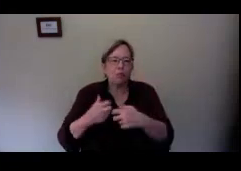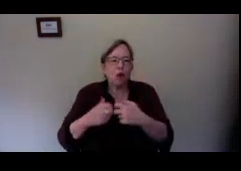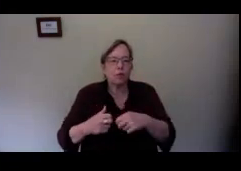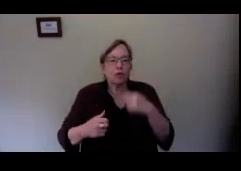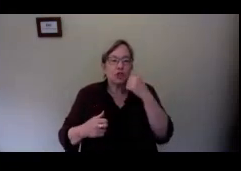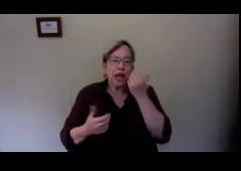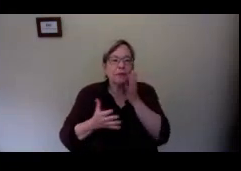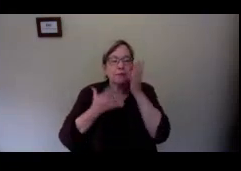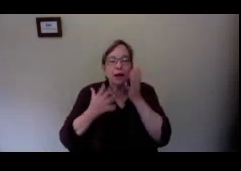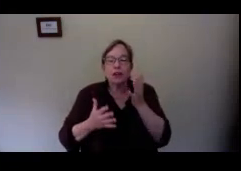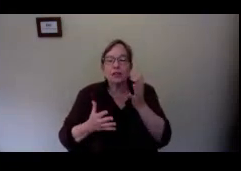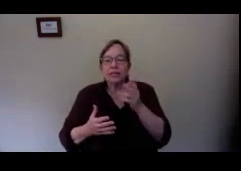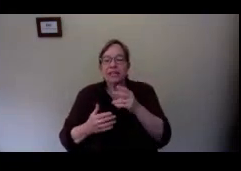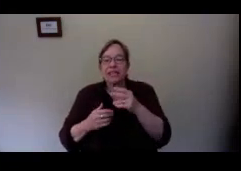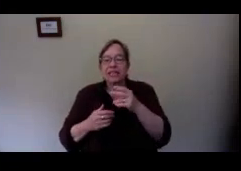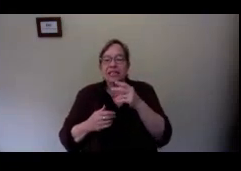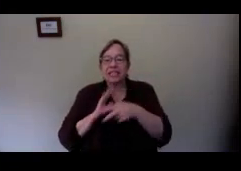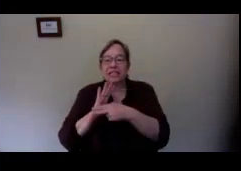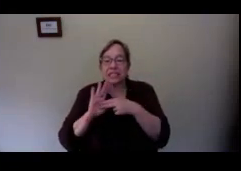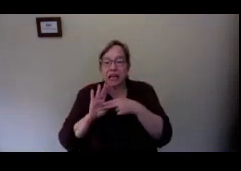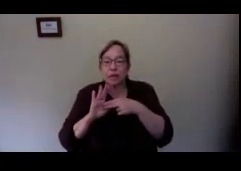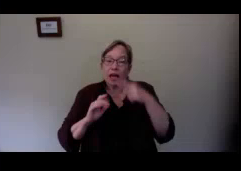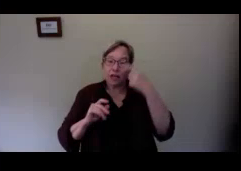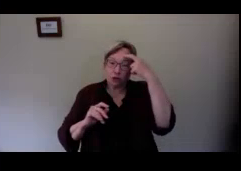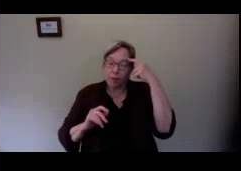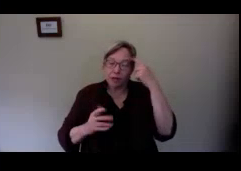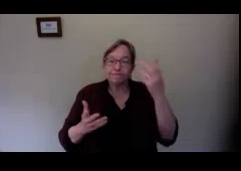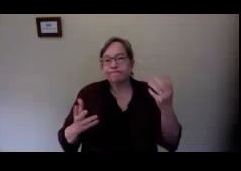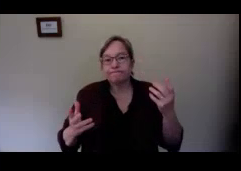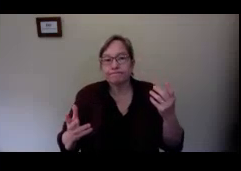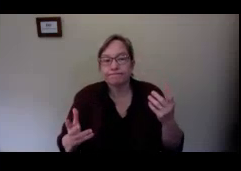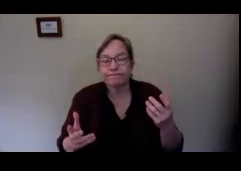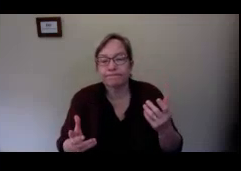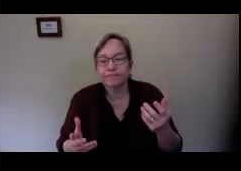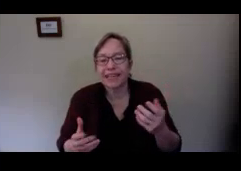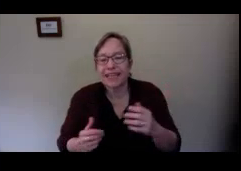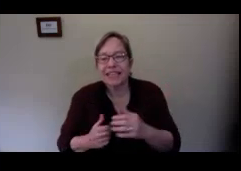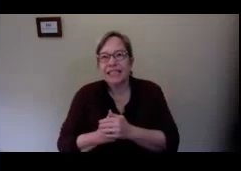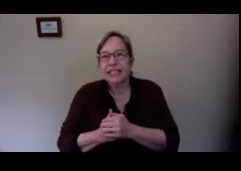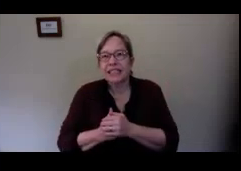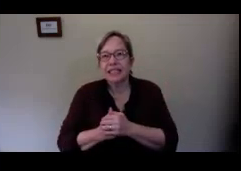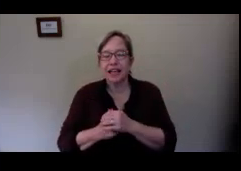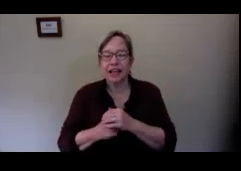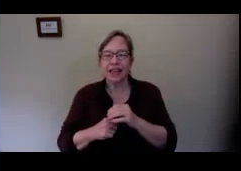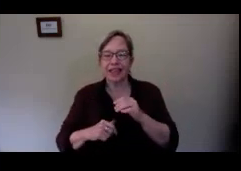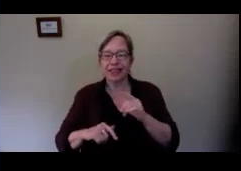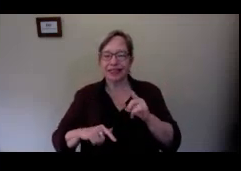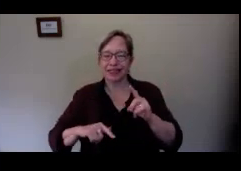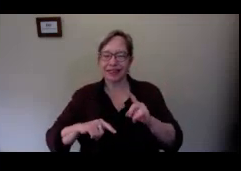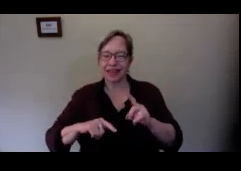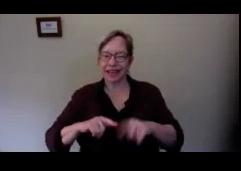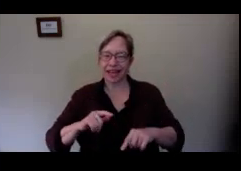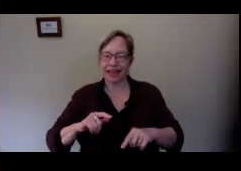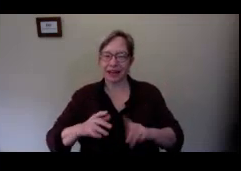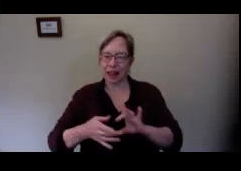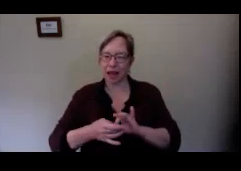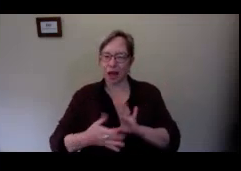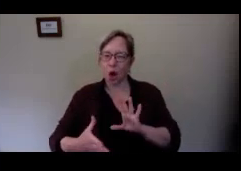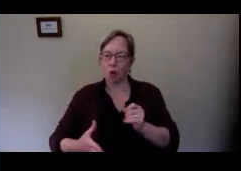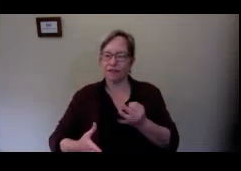Because of a failure to be able, I hate to say failure, but the inability to let go